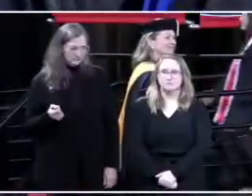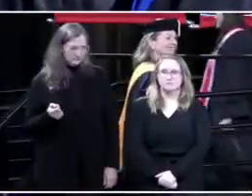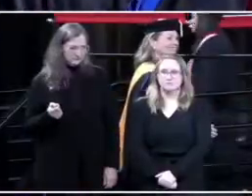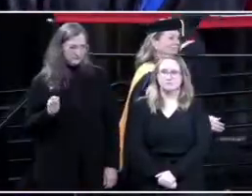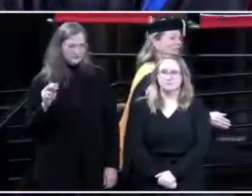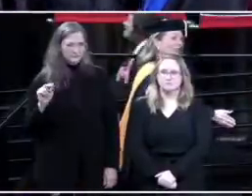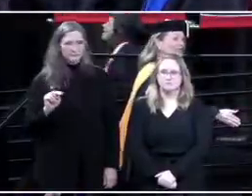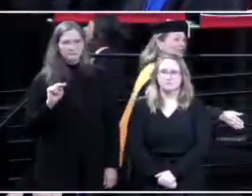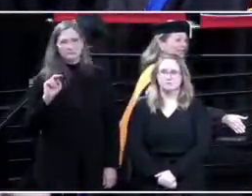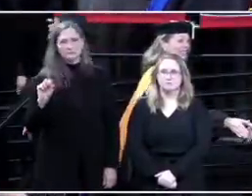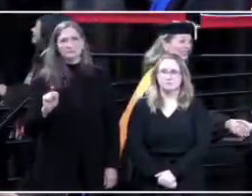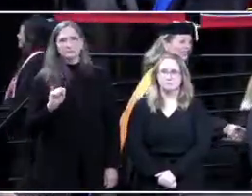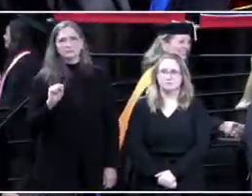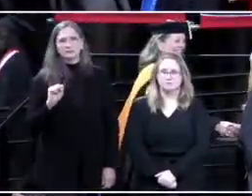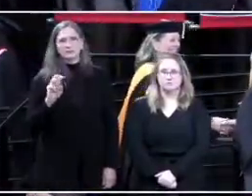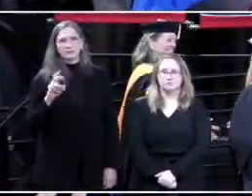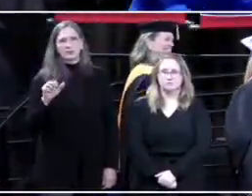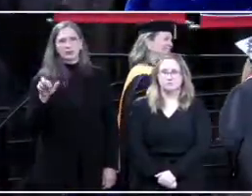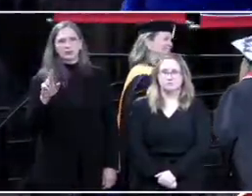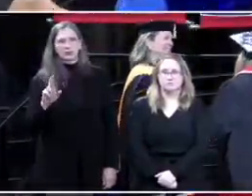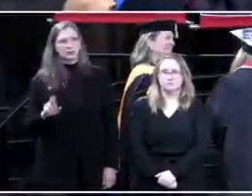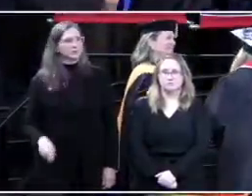Alex Cheyenne Wetherill.